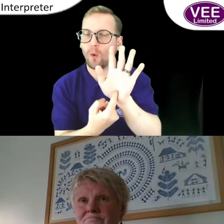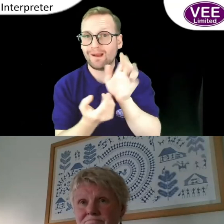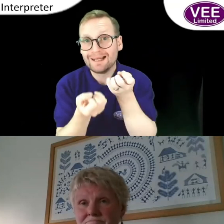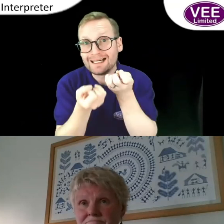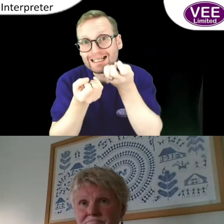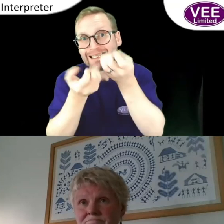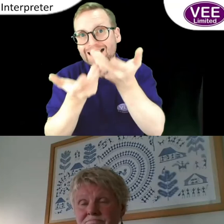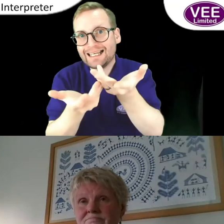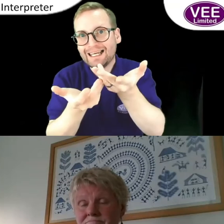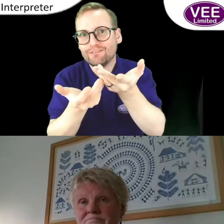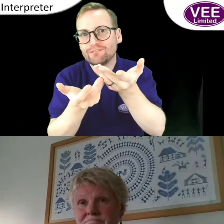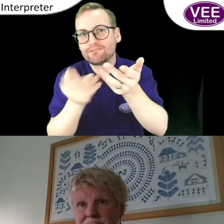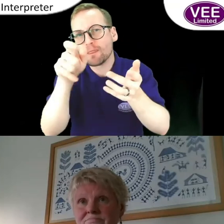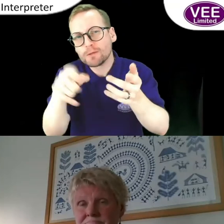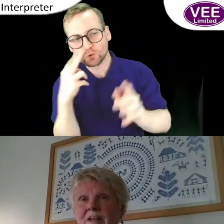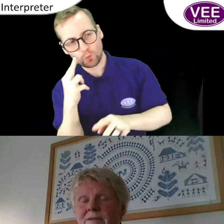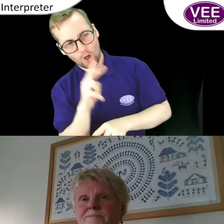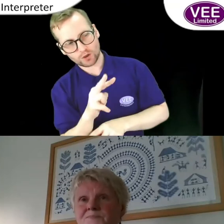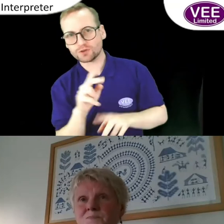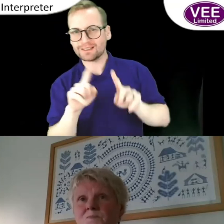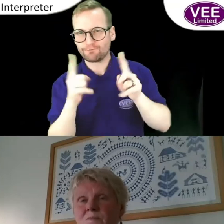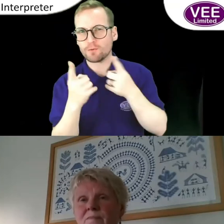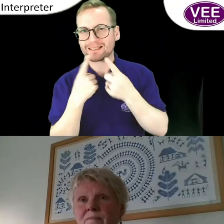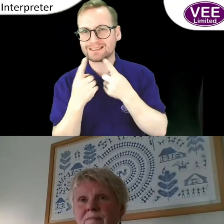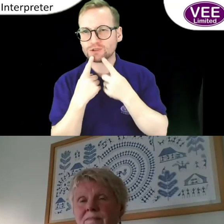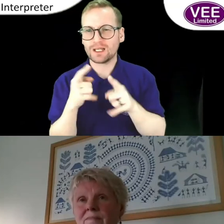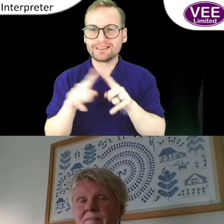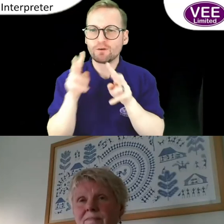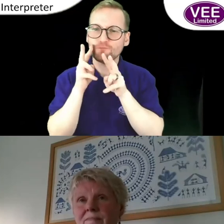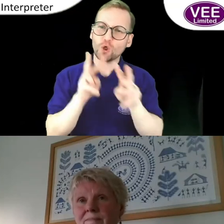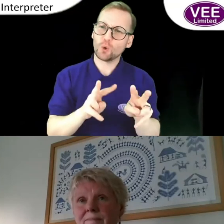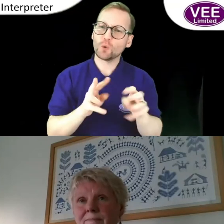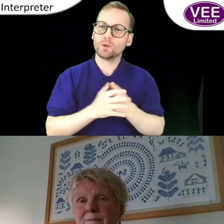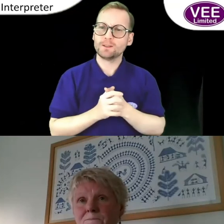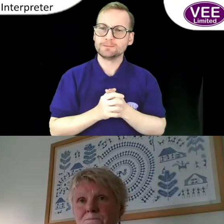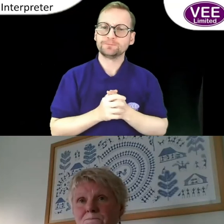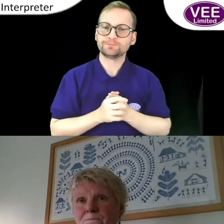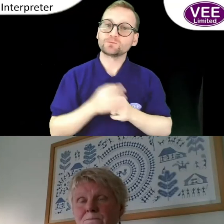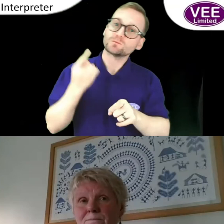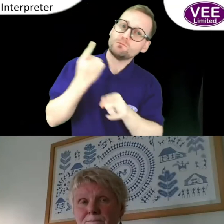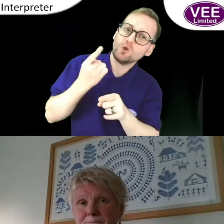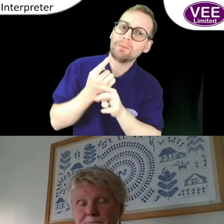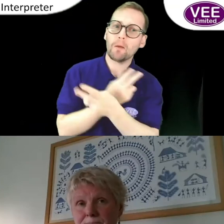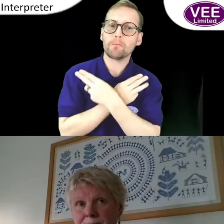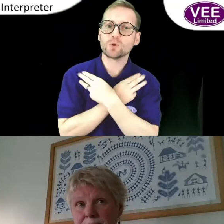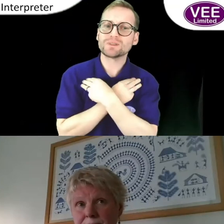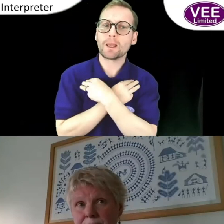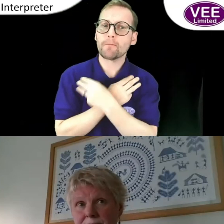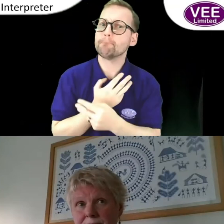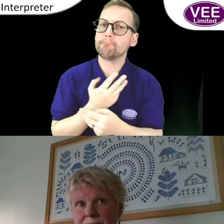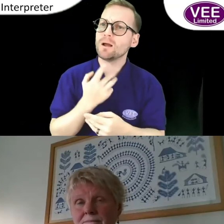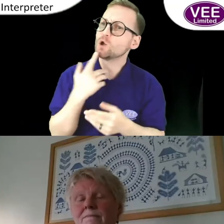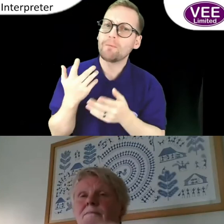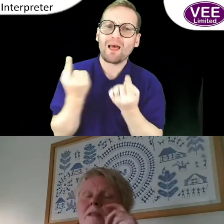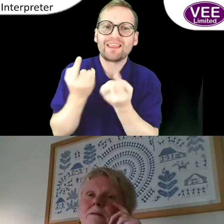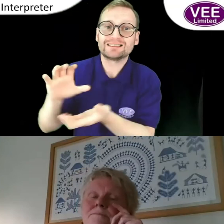of message that is we need to discuss. Yeah. What we were just talking about, museums are not collecting objects,